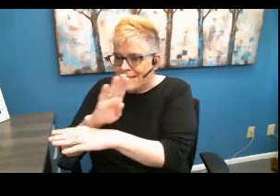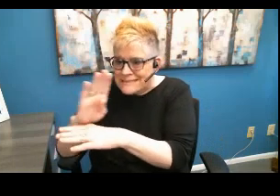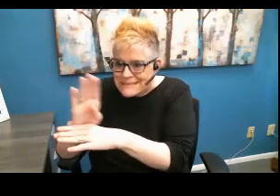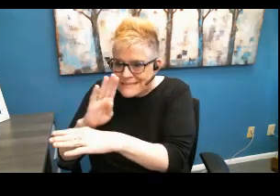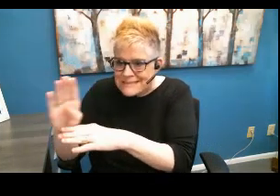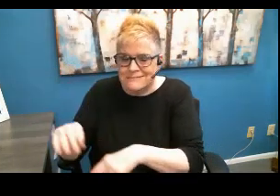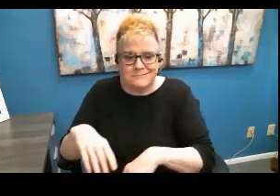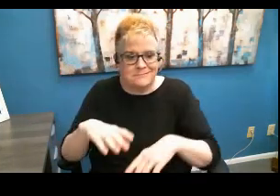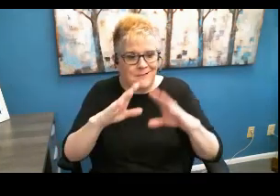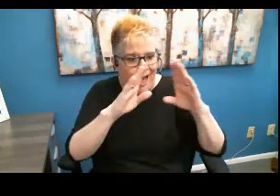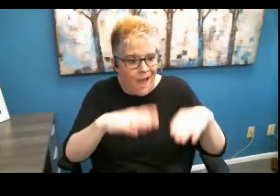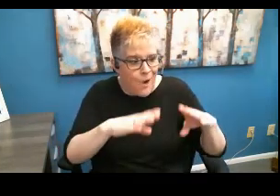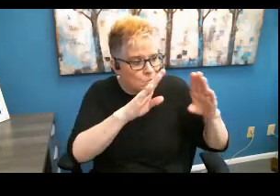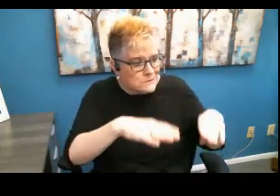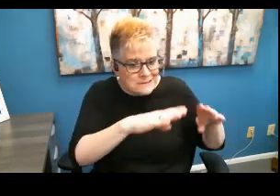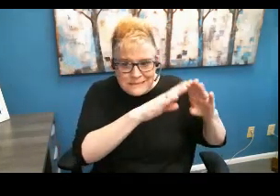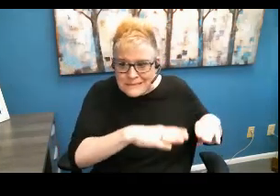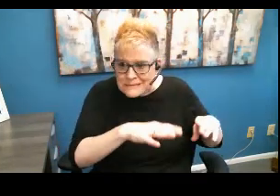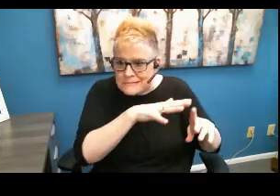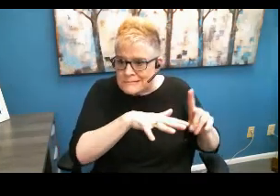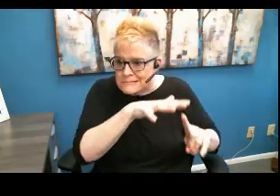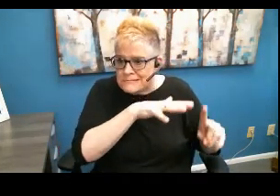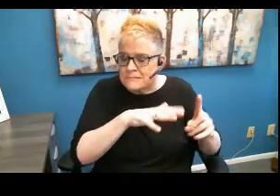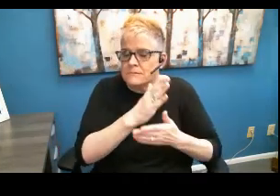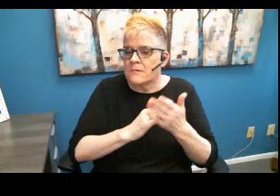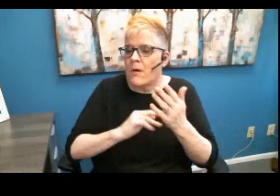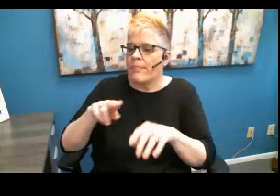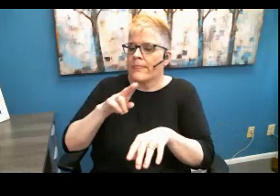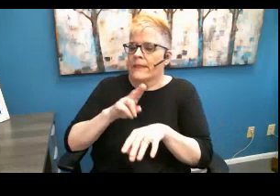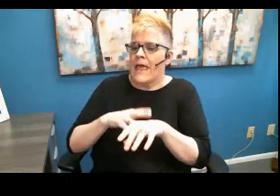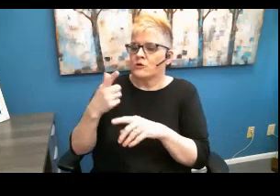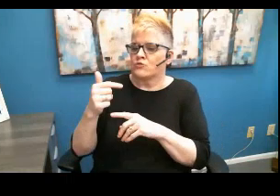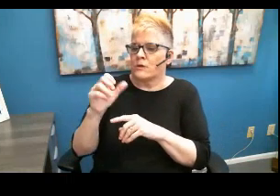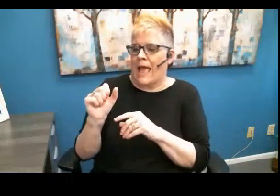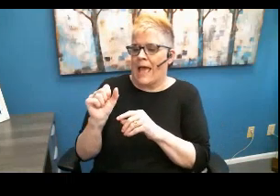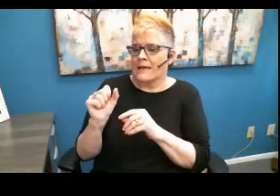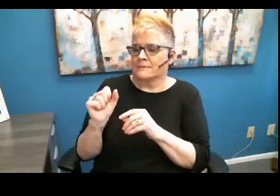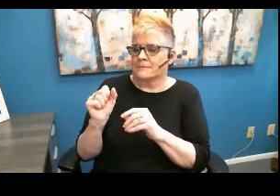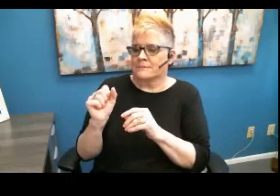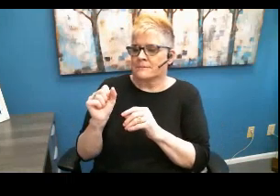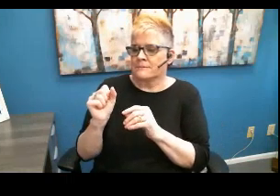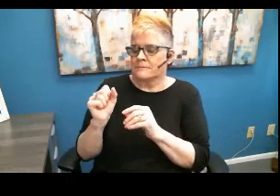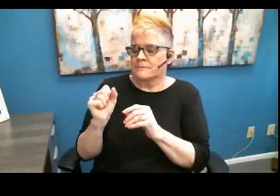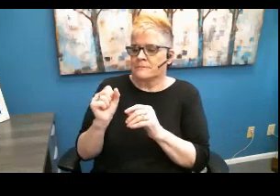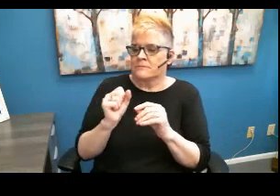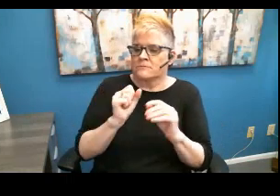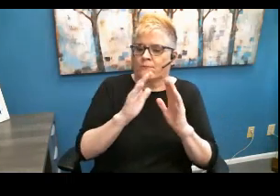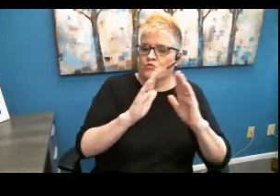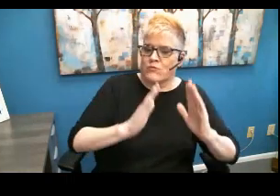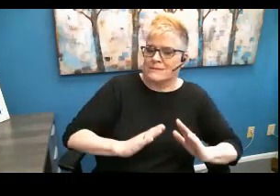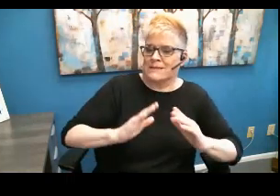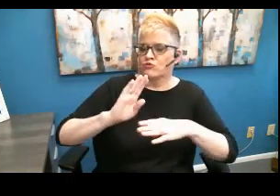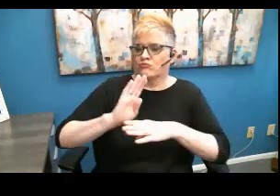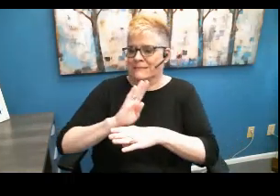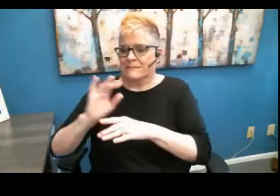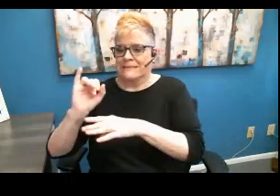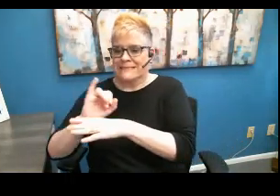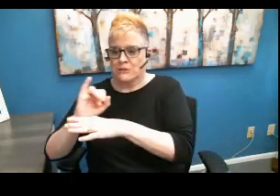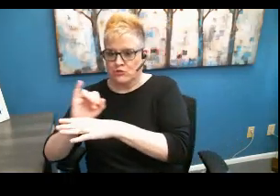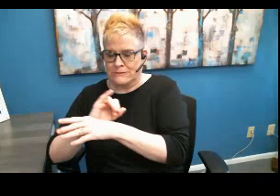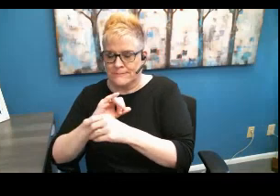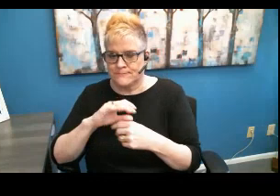residential customers, and some of the other natural gas vehicles that Steve mentioned before. Probably